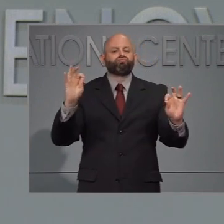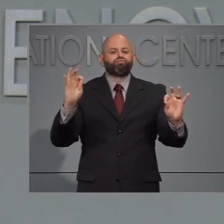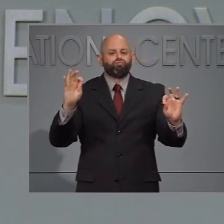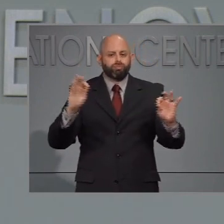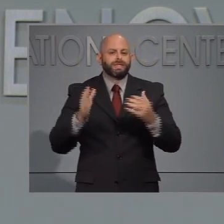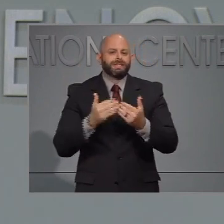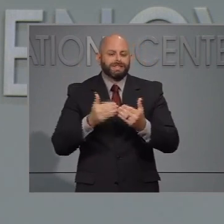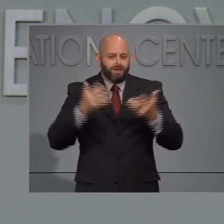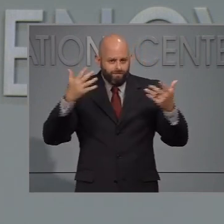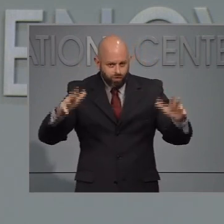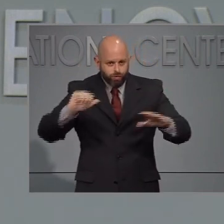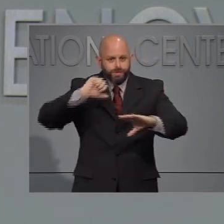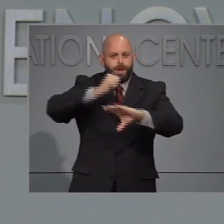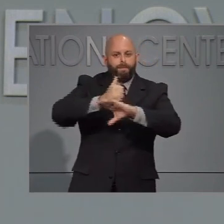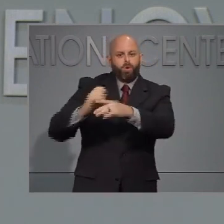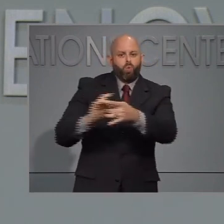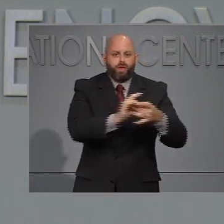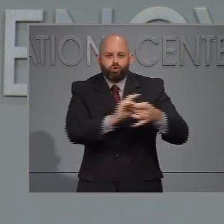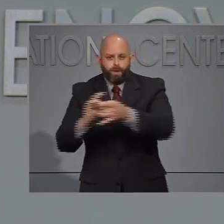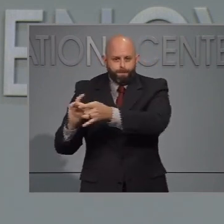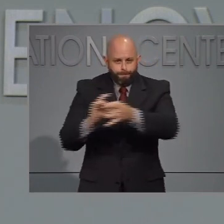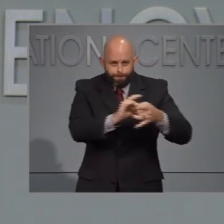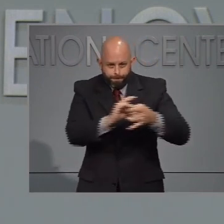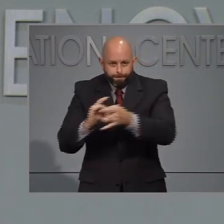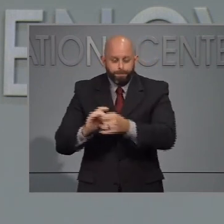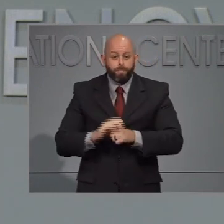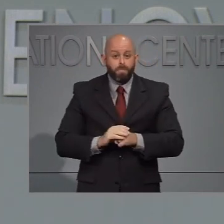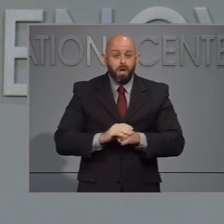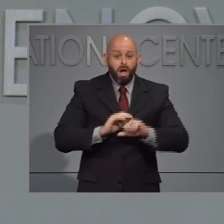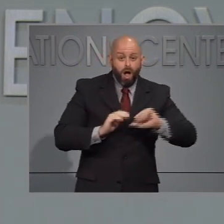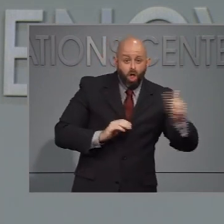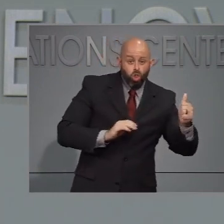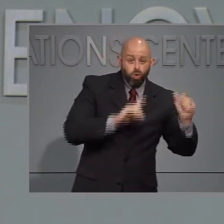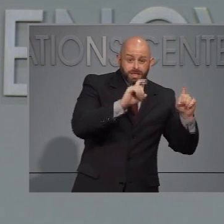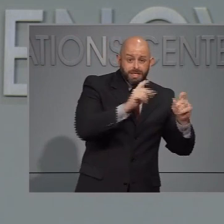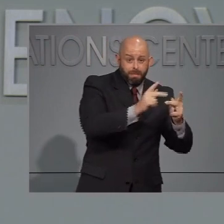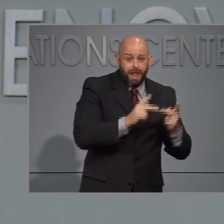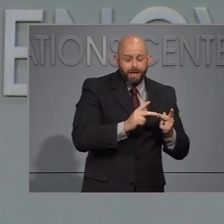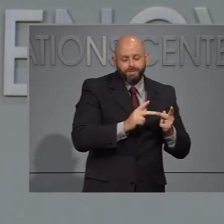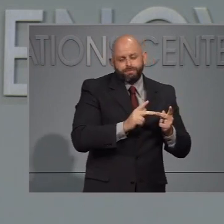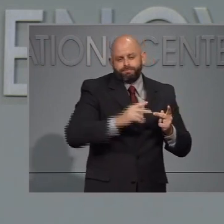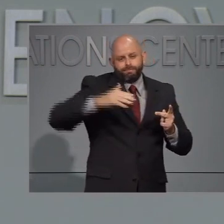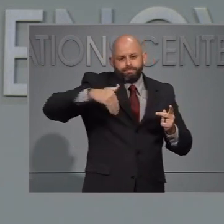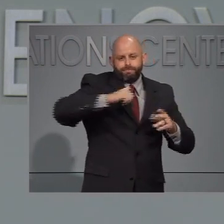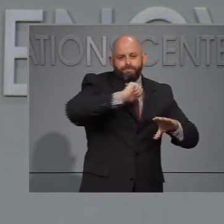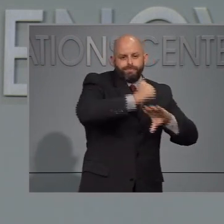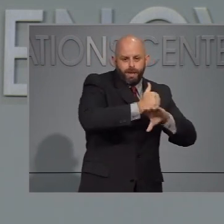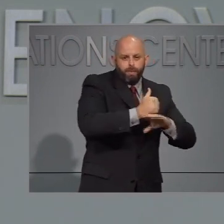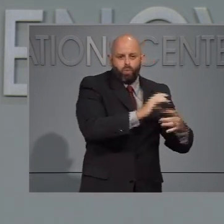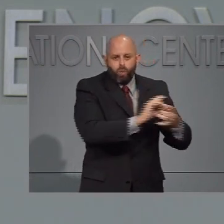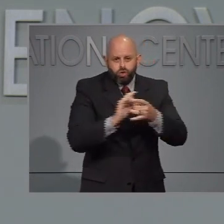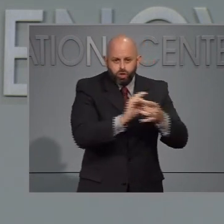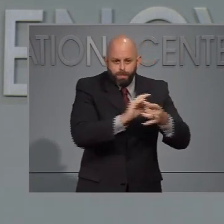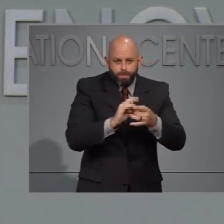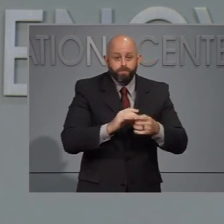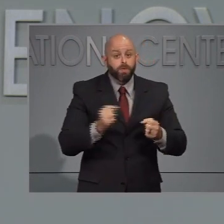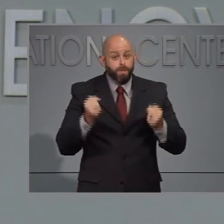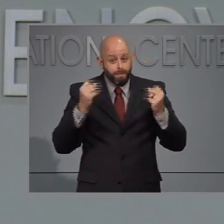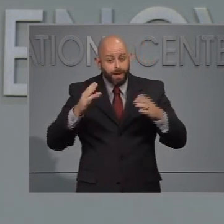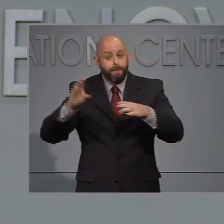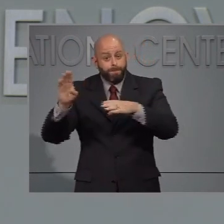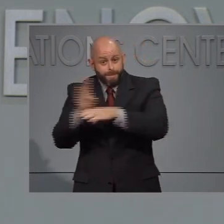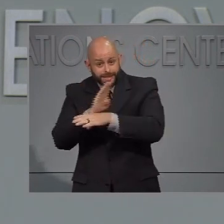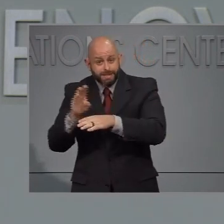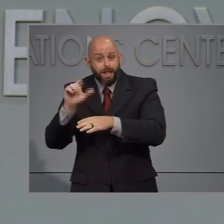commercial lab partners, as they should. We have a very, a number of commercial lab partners, whether it's LabCorp